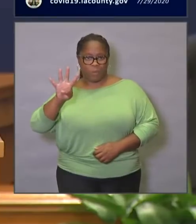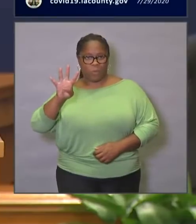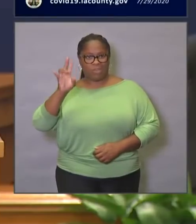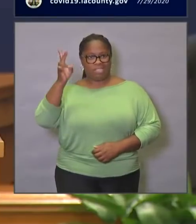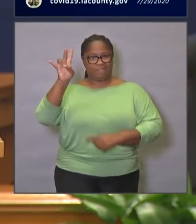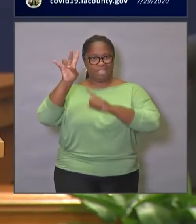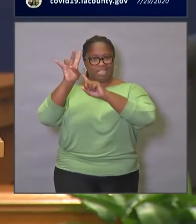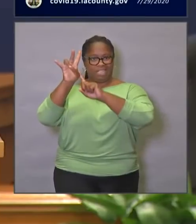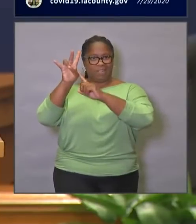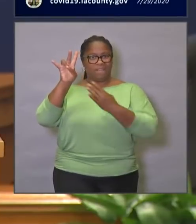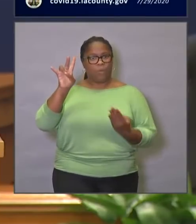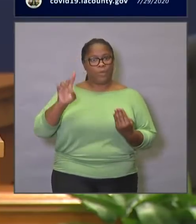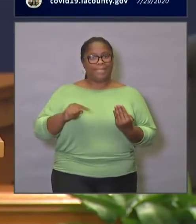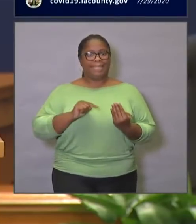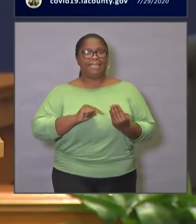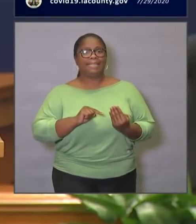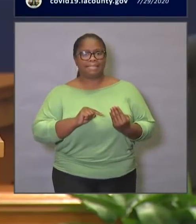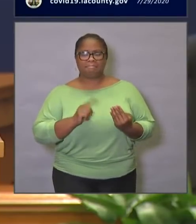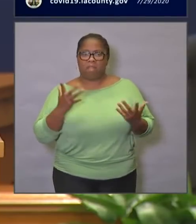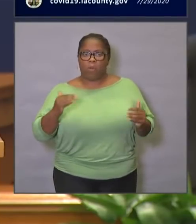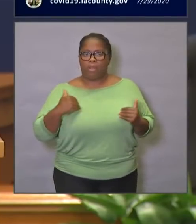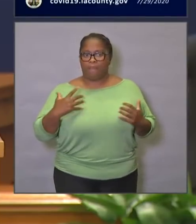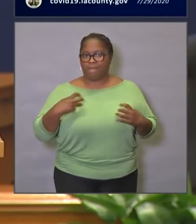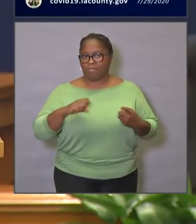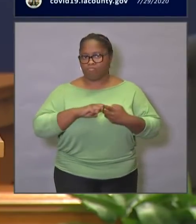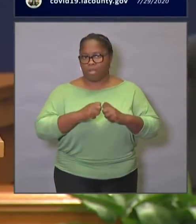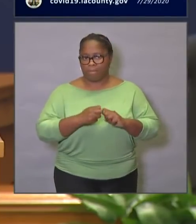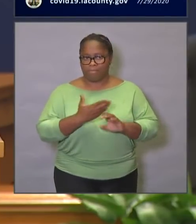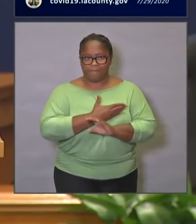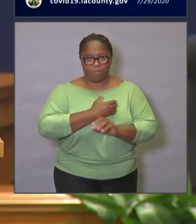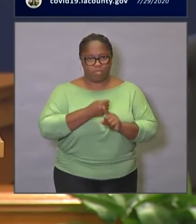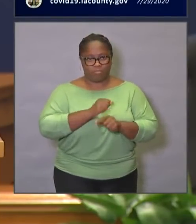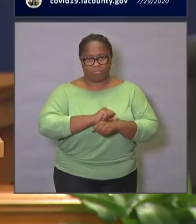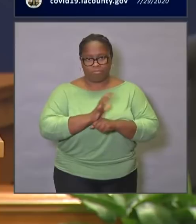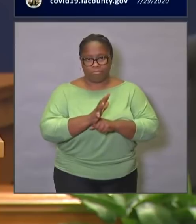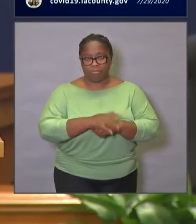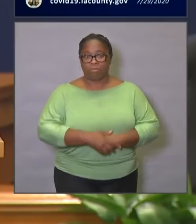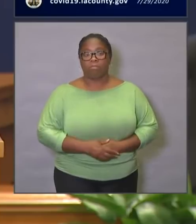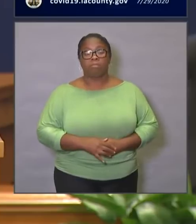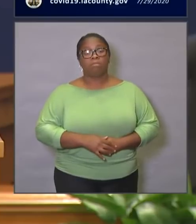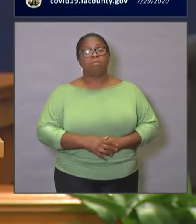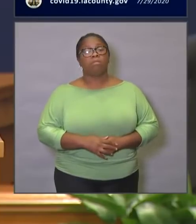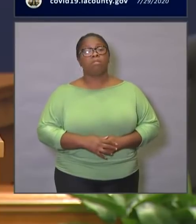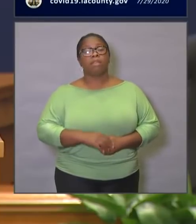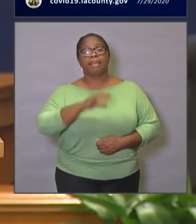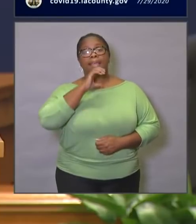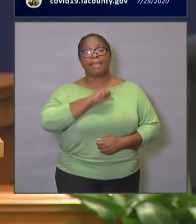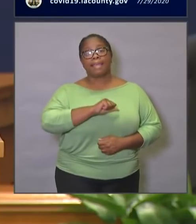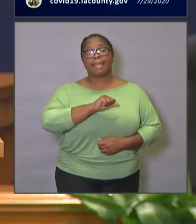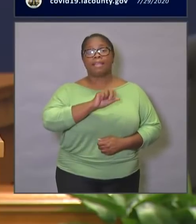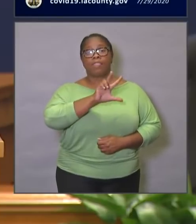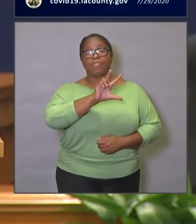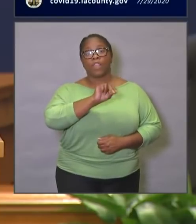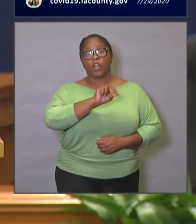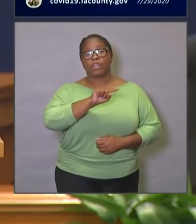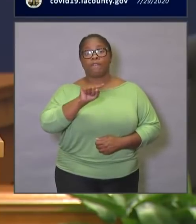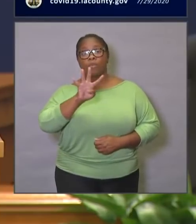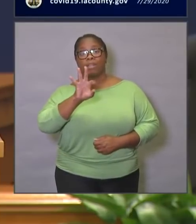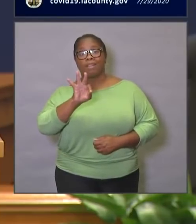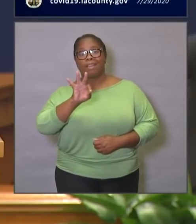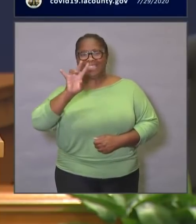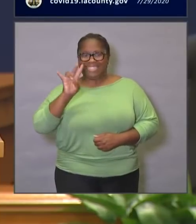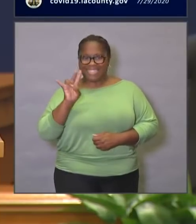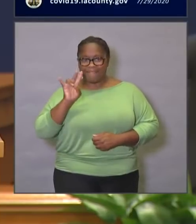and 14 of these people had underlying health conditions. 7 people who passed away are between the ages of 30 and